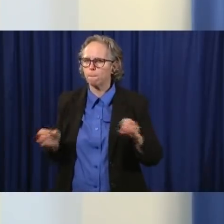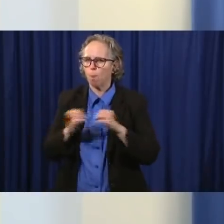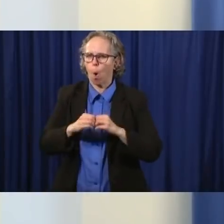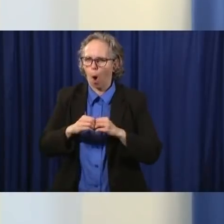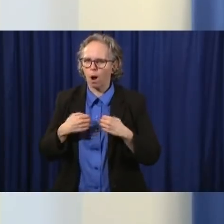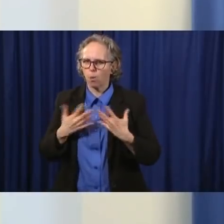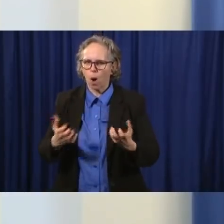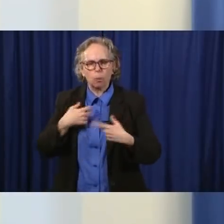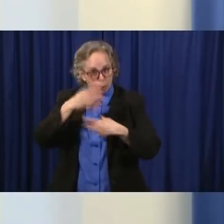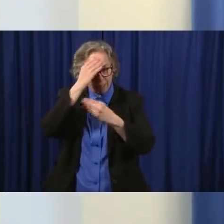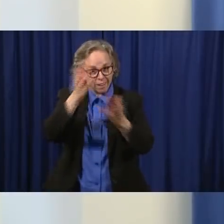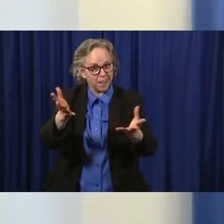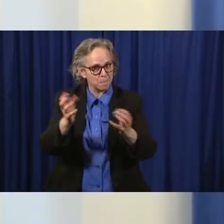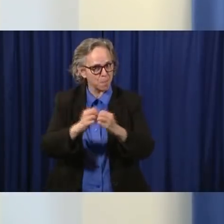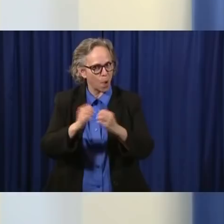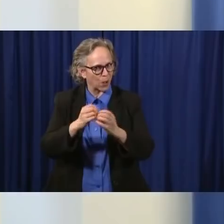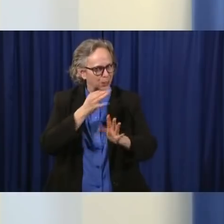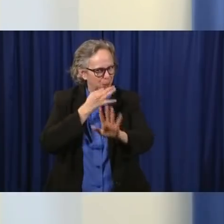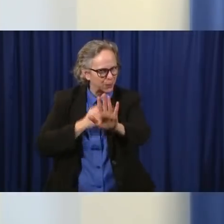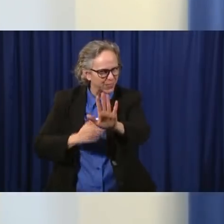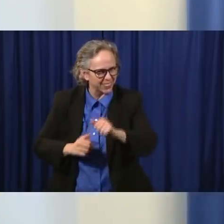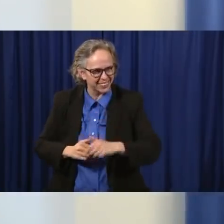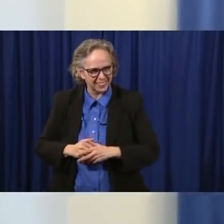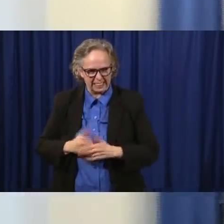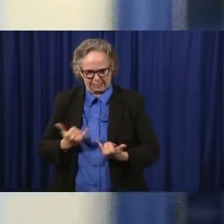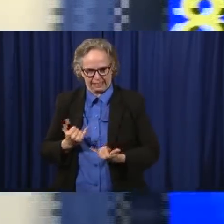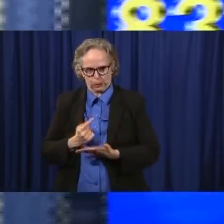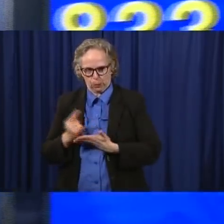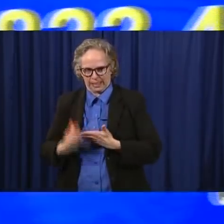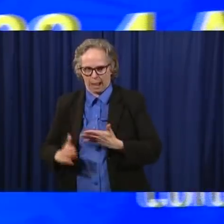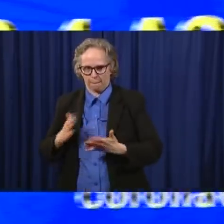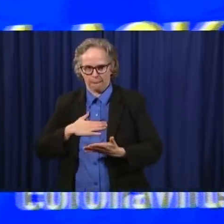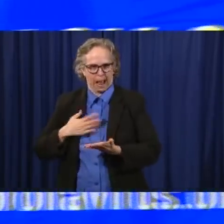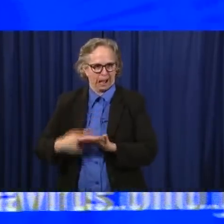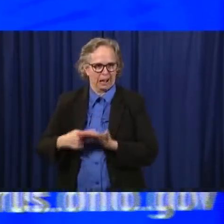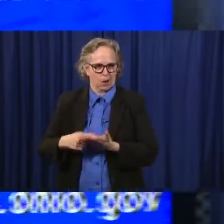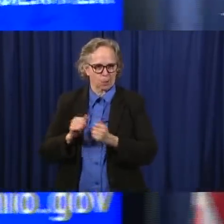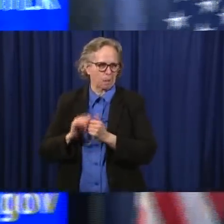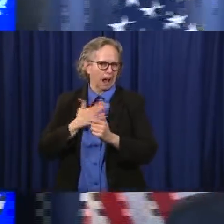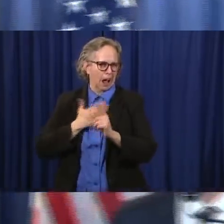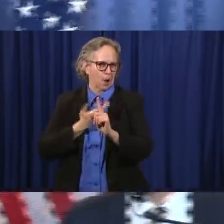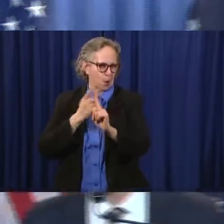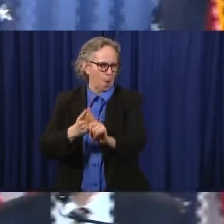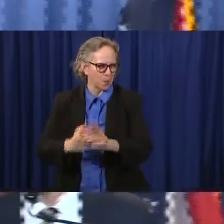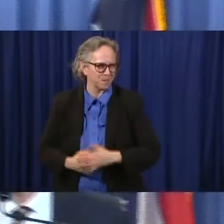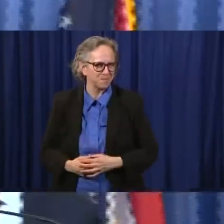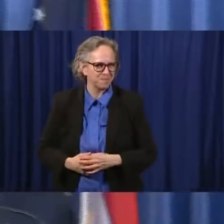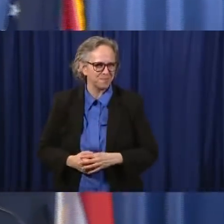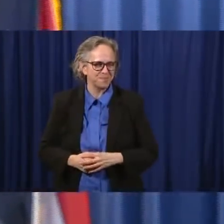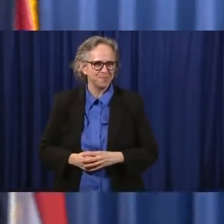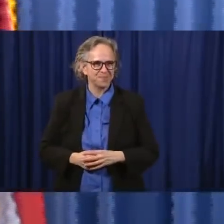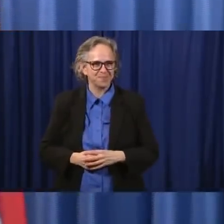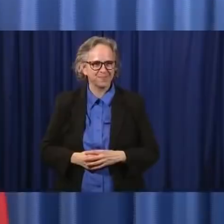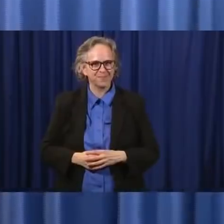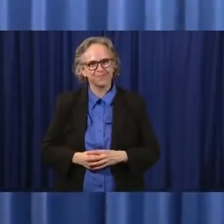a conversation I'm going to be a part of all weekend. Thank you. Thank you.